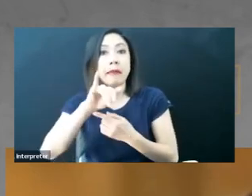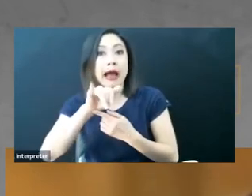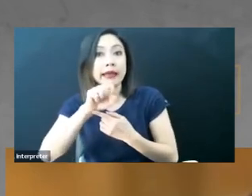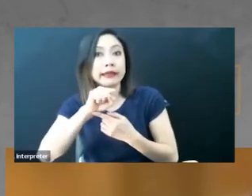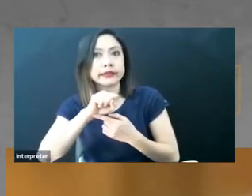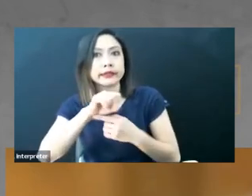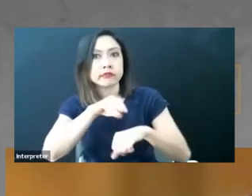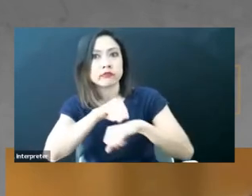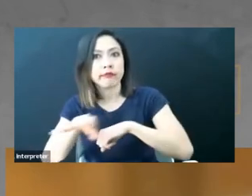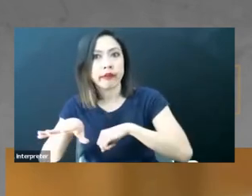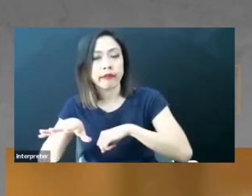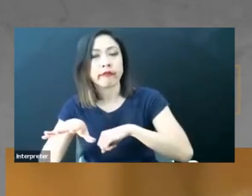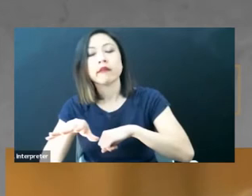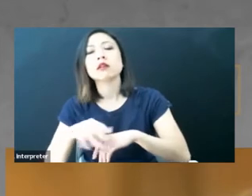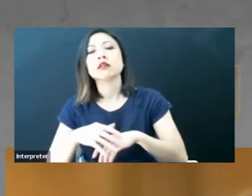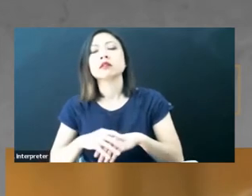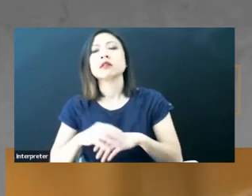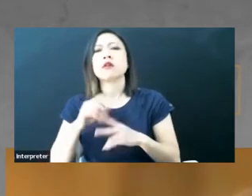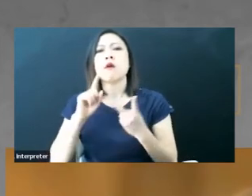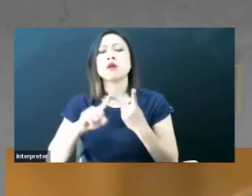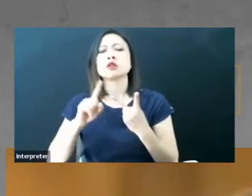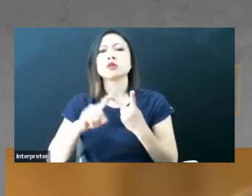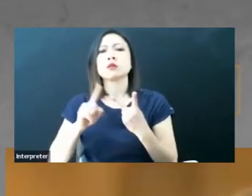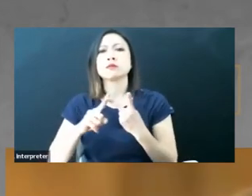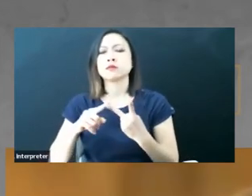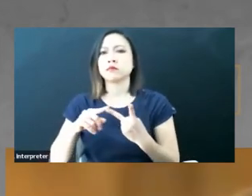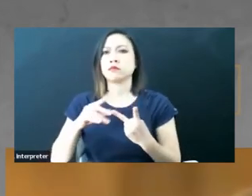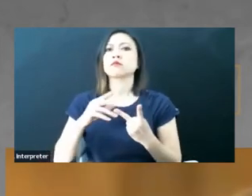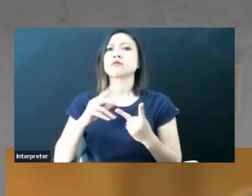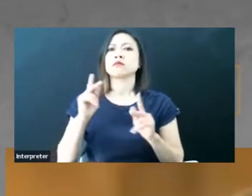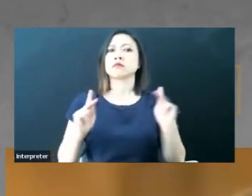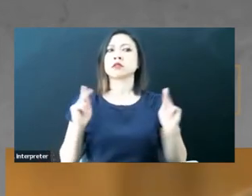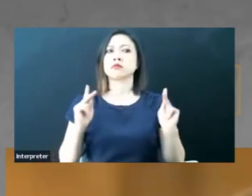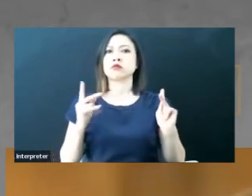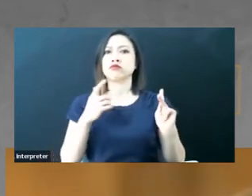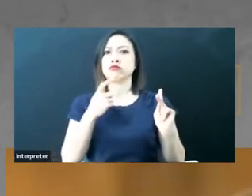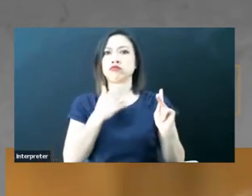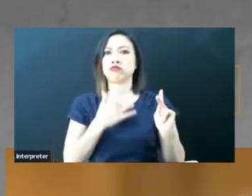they feel also that women don't show the same confidence as men